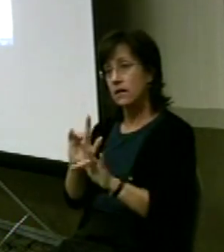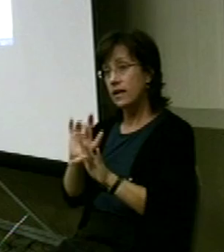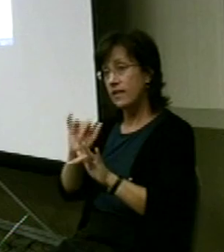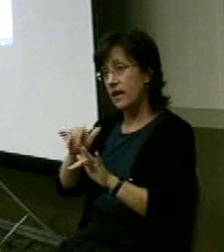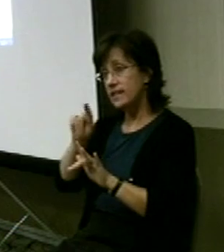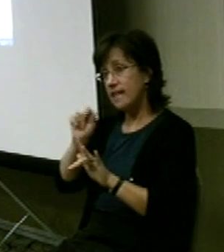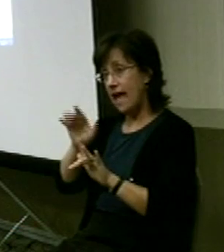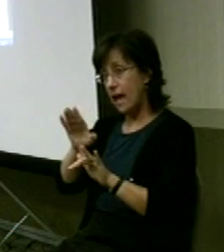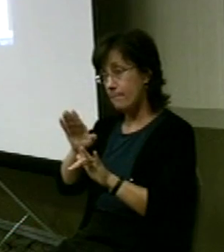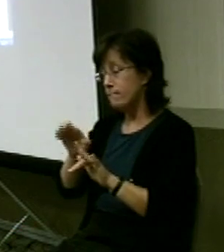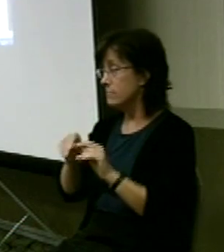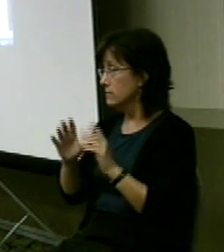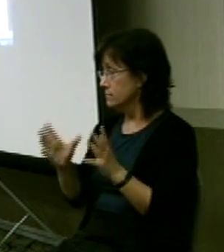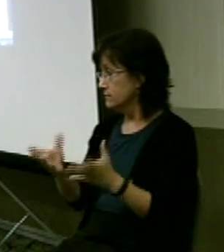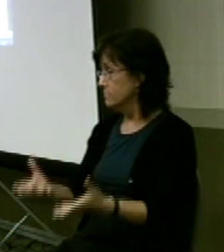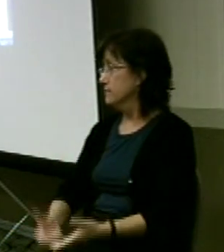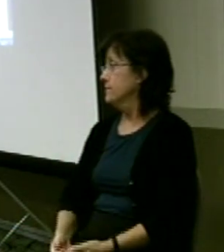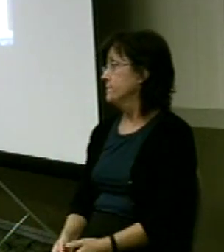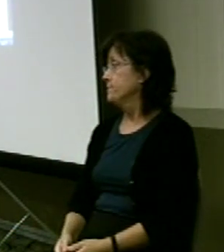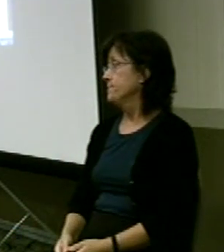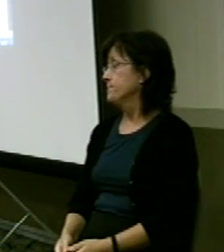just click on that.